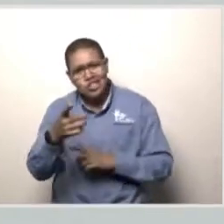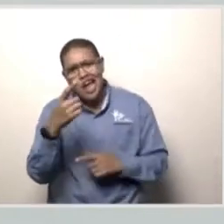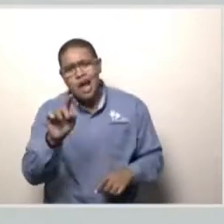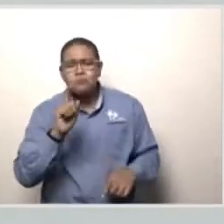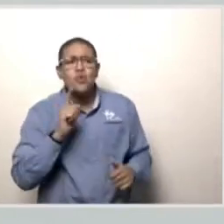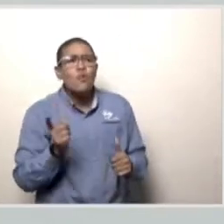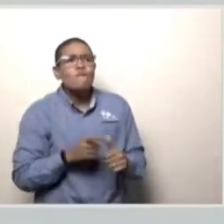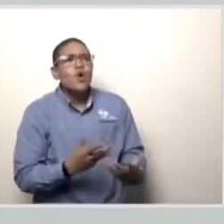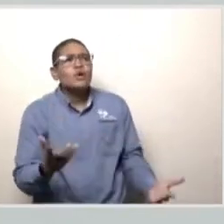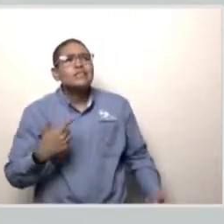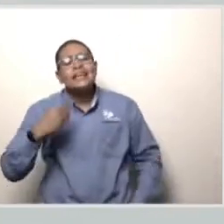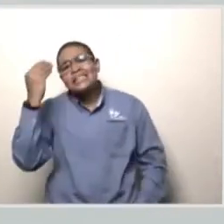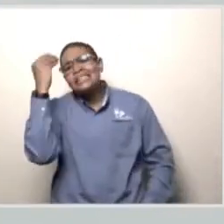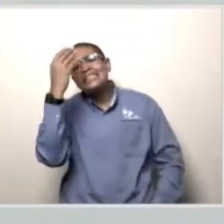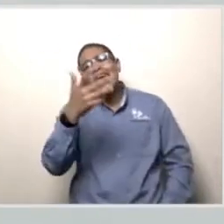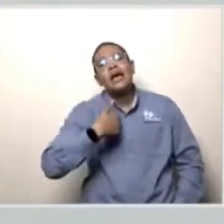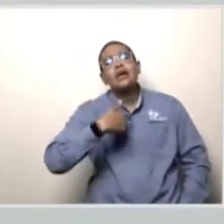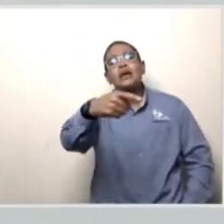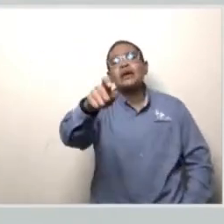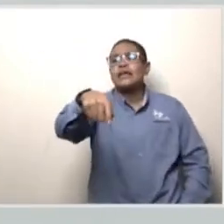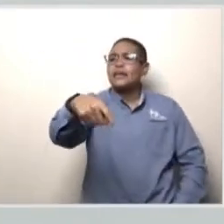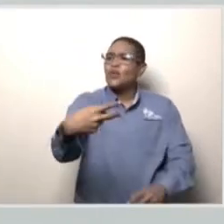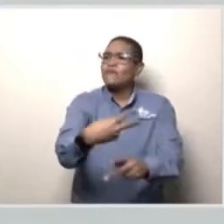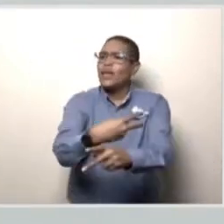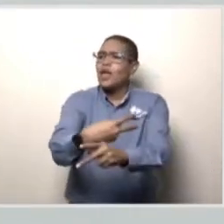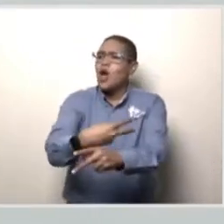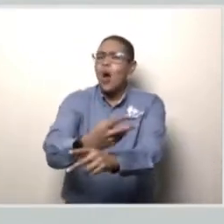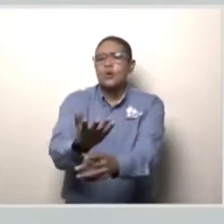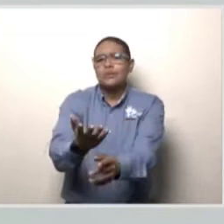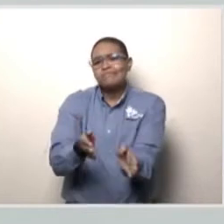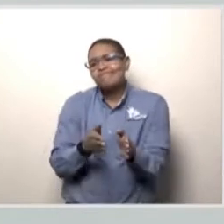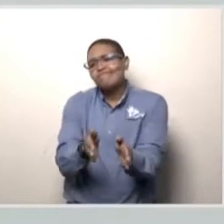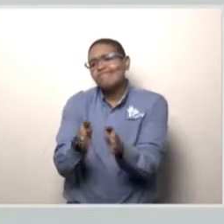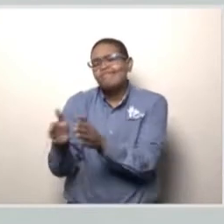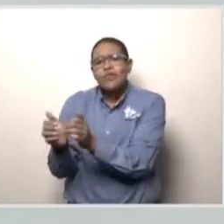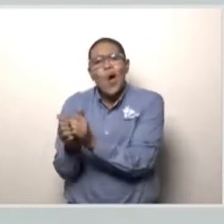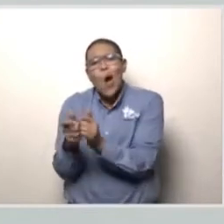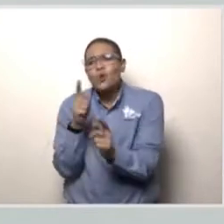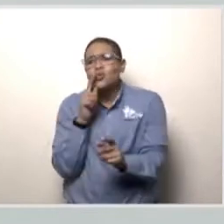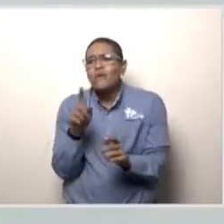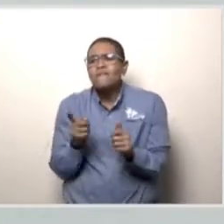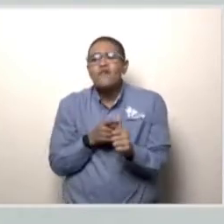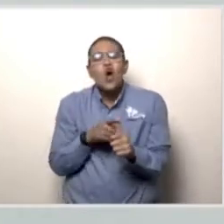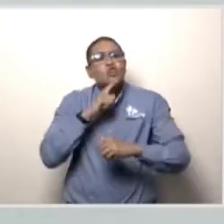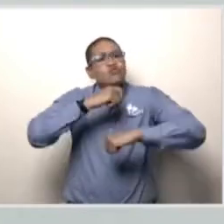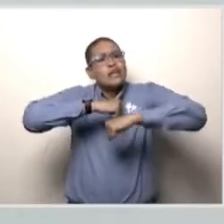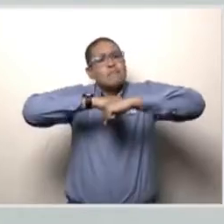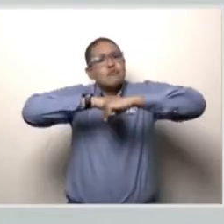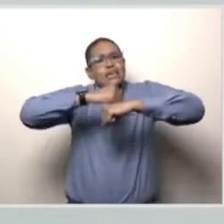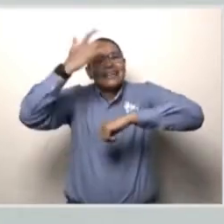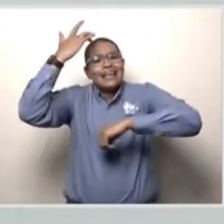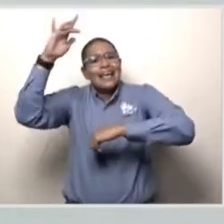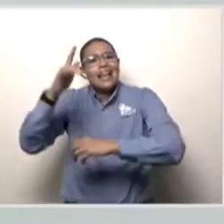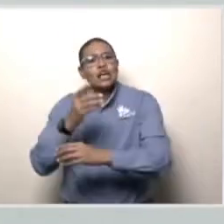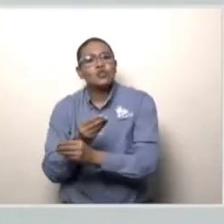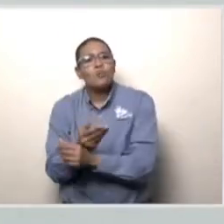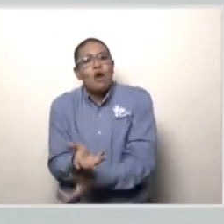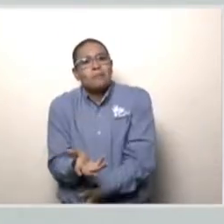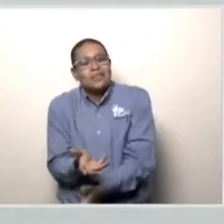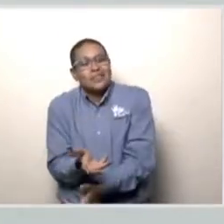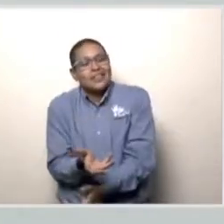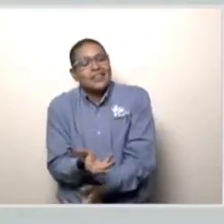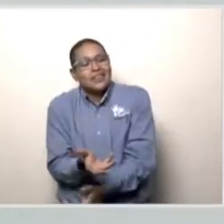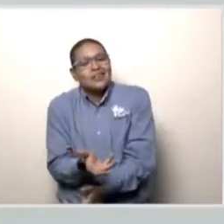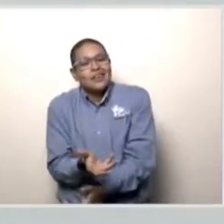So the first thing I would say is that we need to figure out a mechanism to, first of all, protect the intellectual property